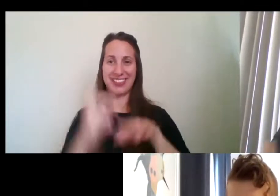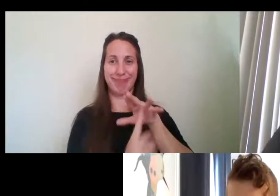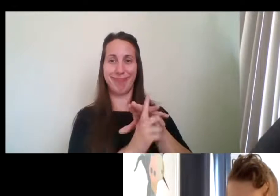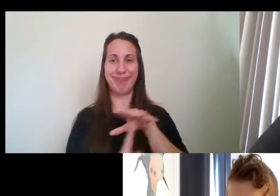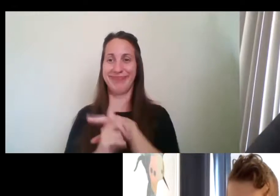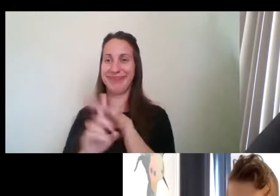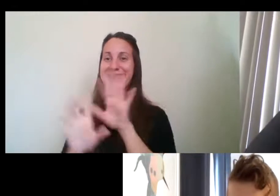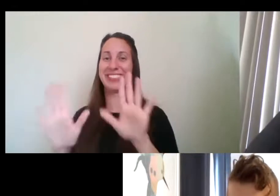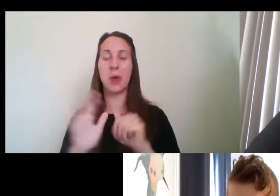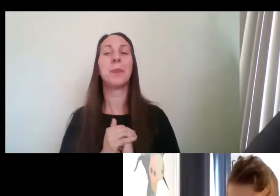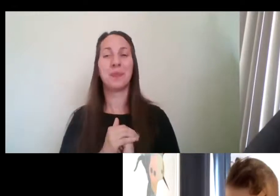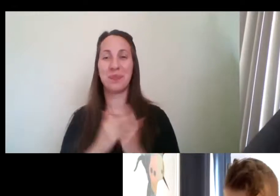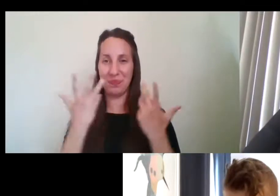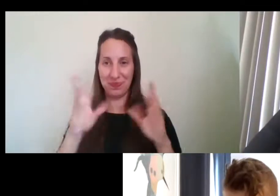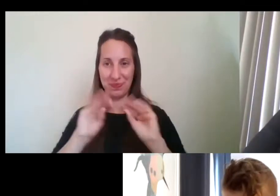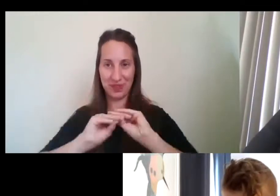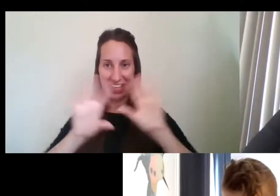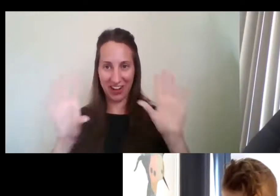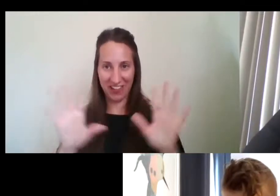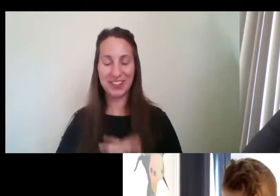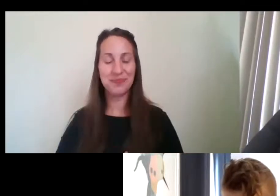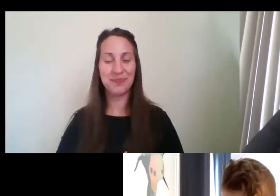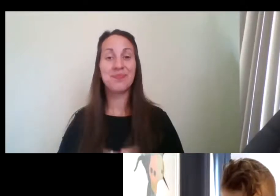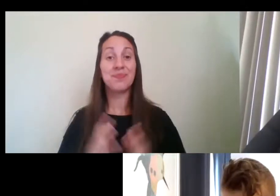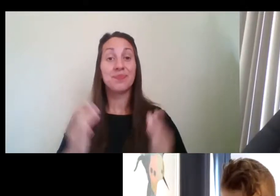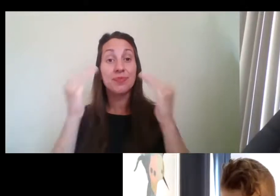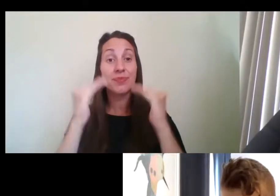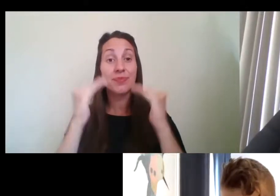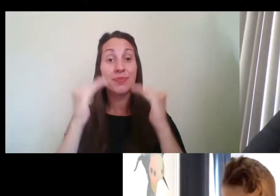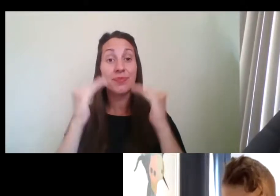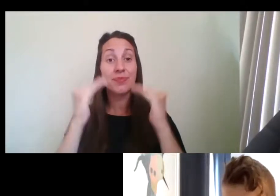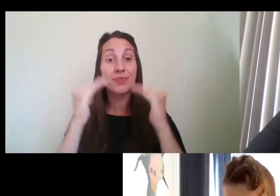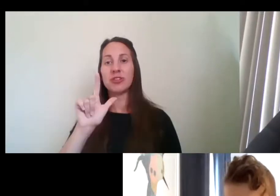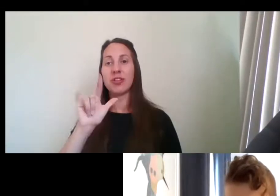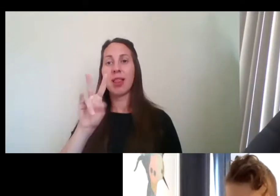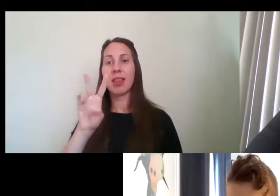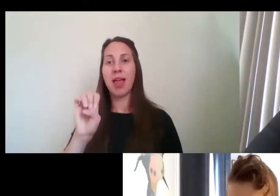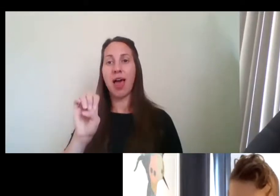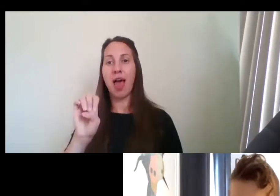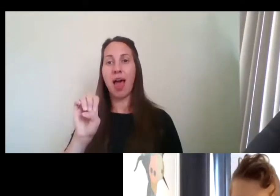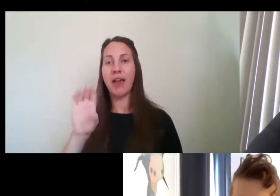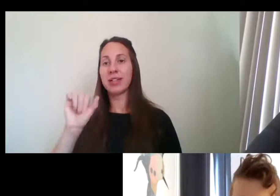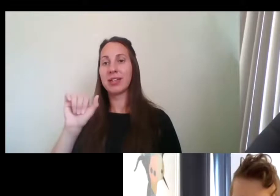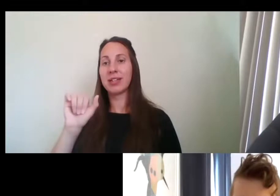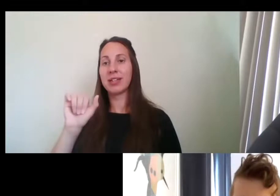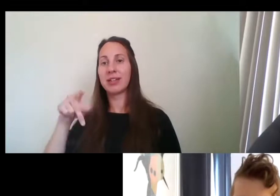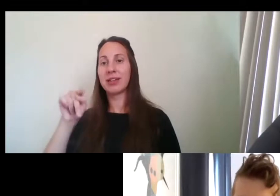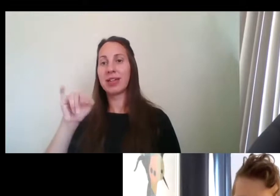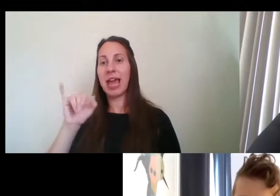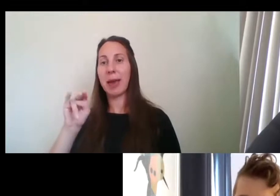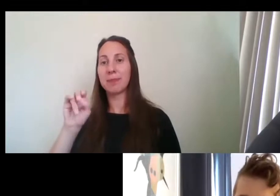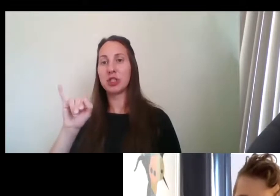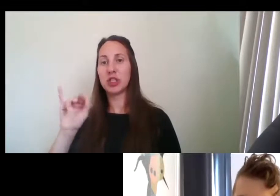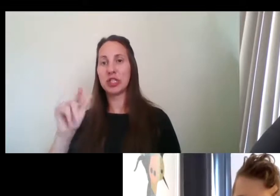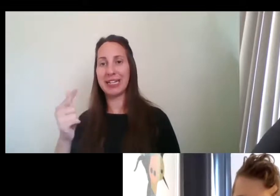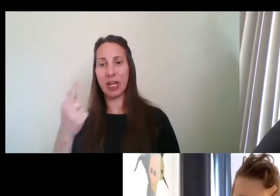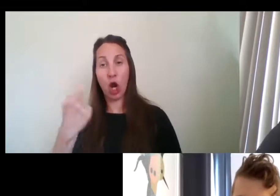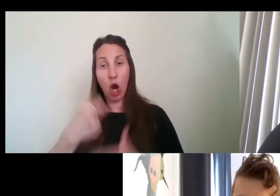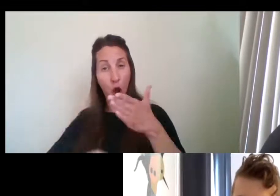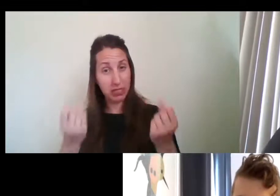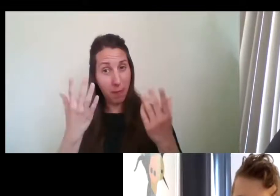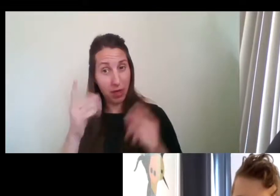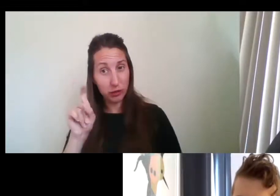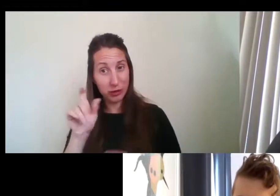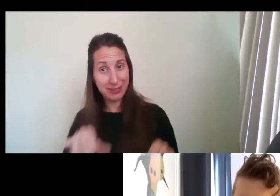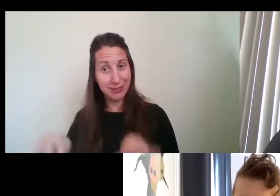glad we got that question answered. How much does live captioning generate cost? Is there a standard market rate? I do